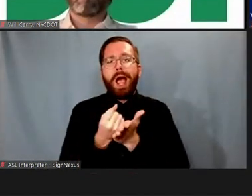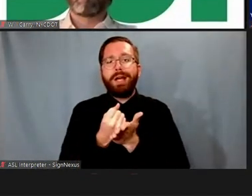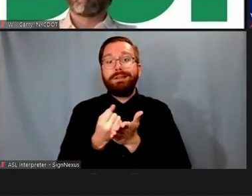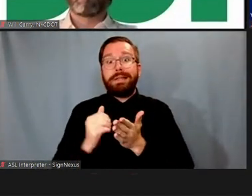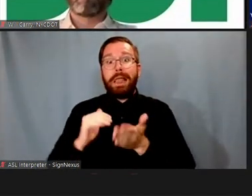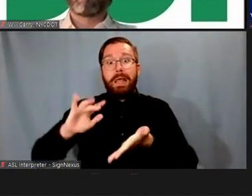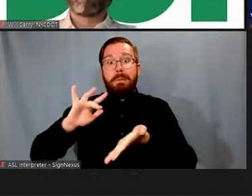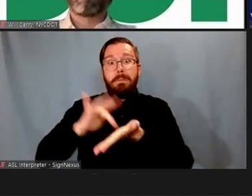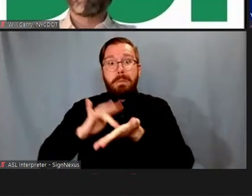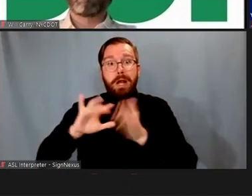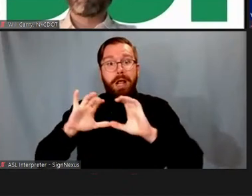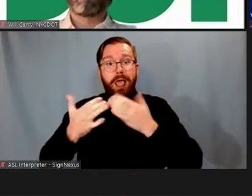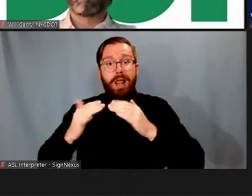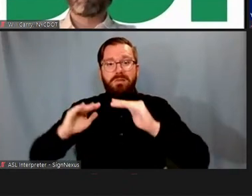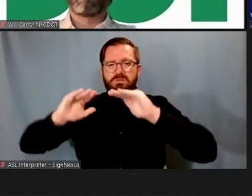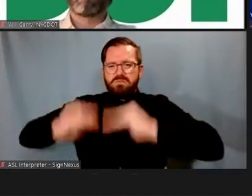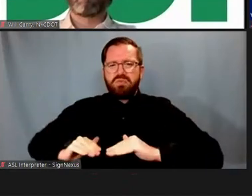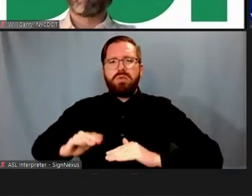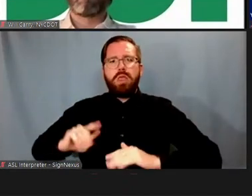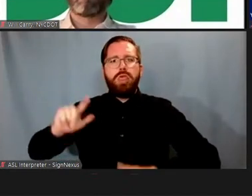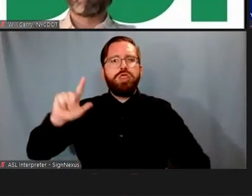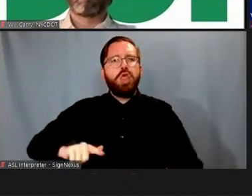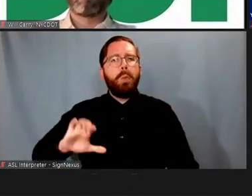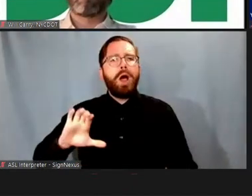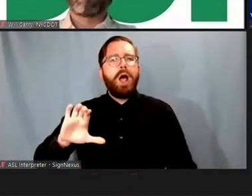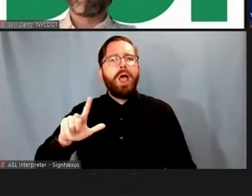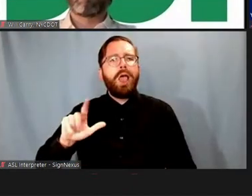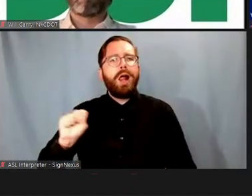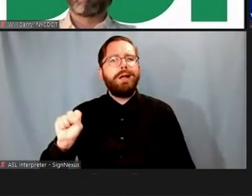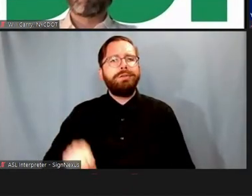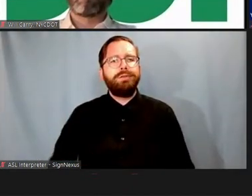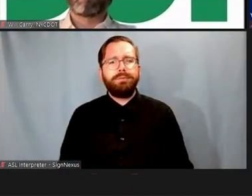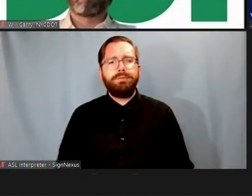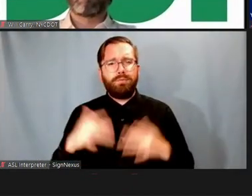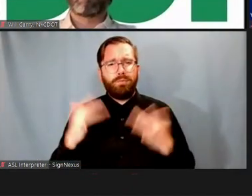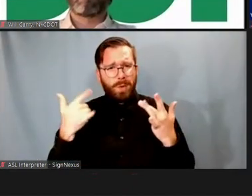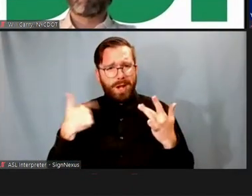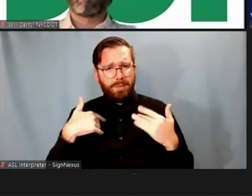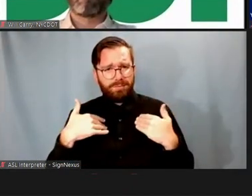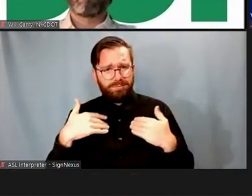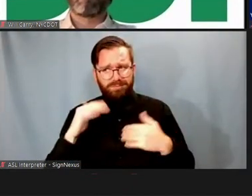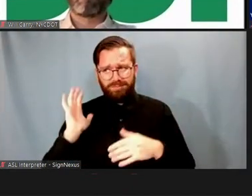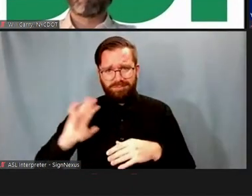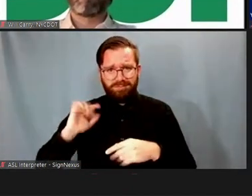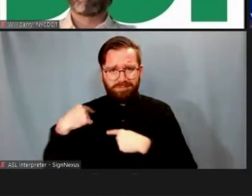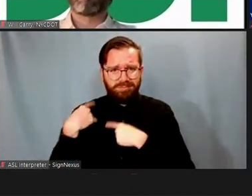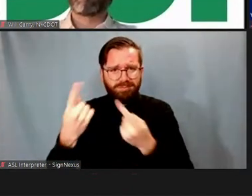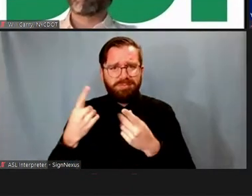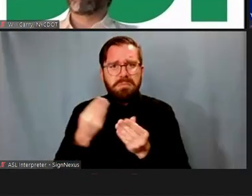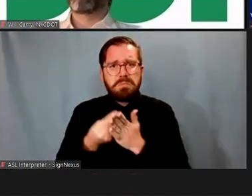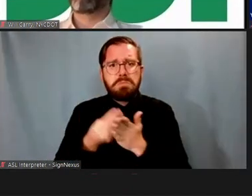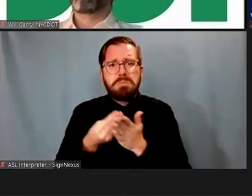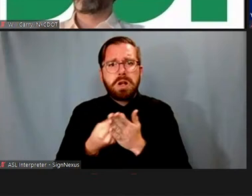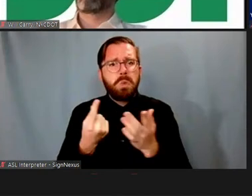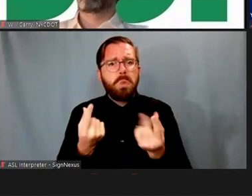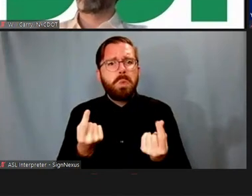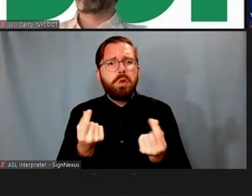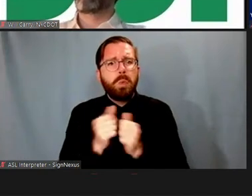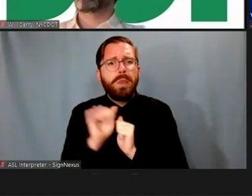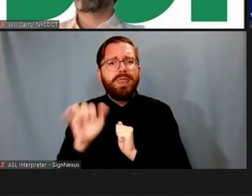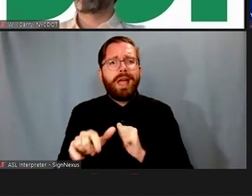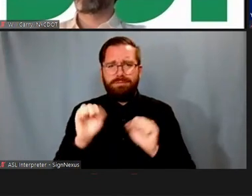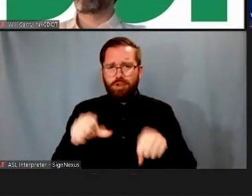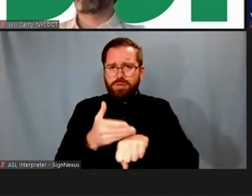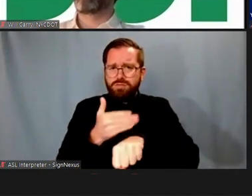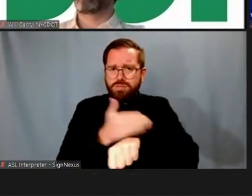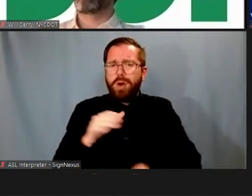the lower class why do we get rid of the commuter tax all these years that could have been used to fund the mta and why is tolling 24 7